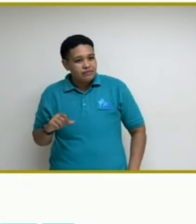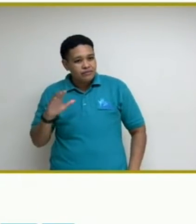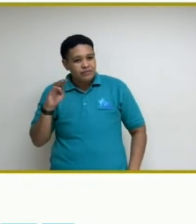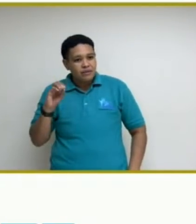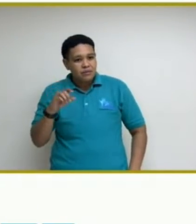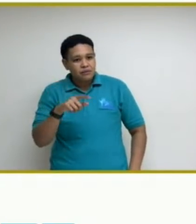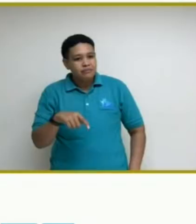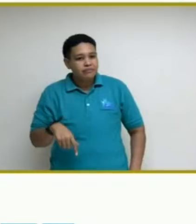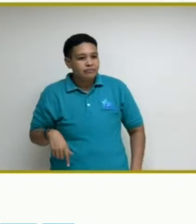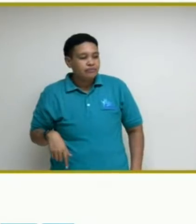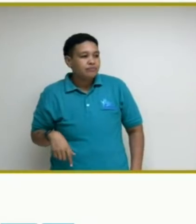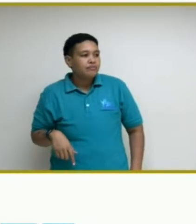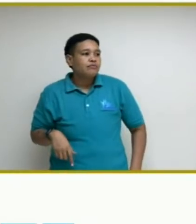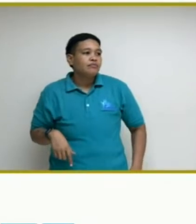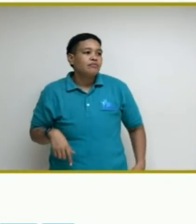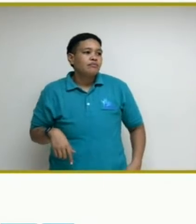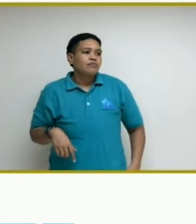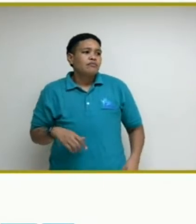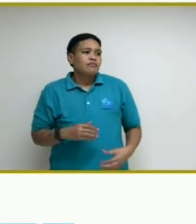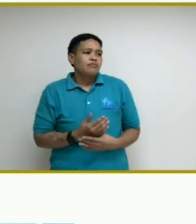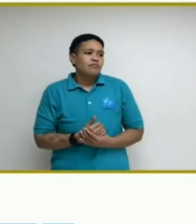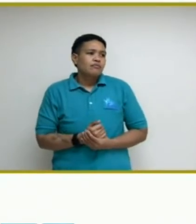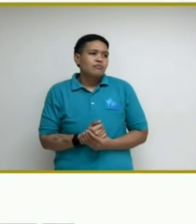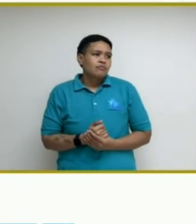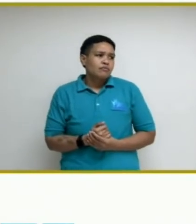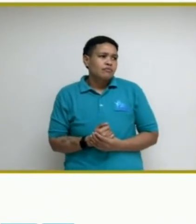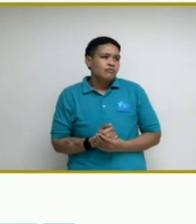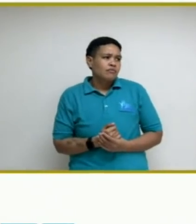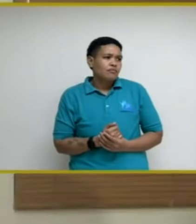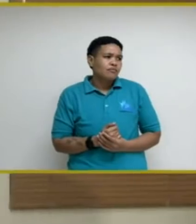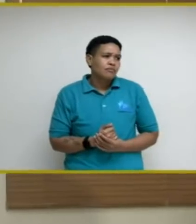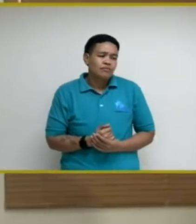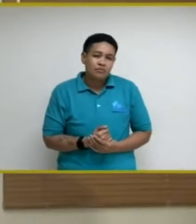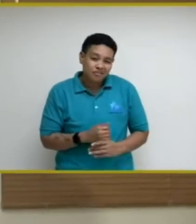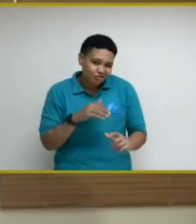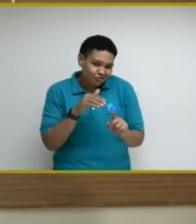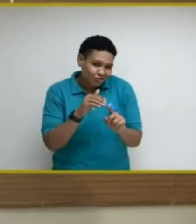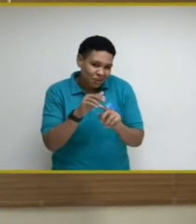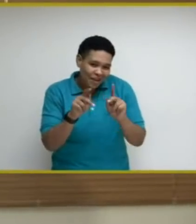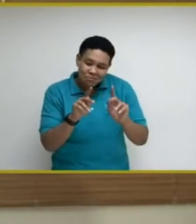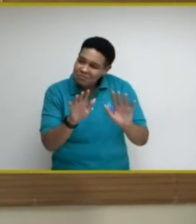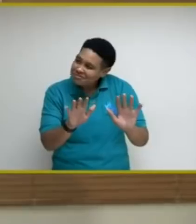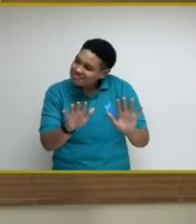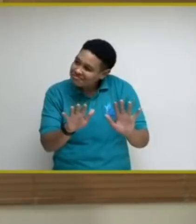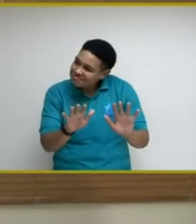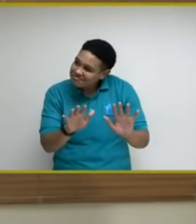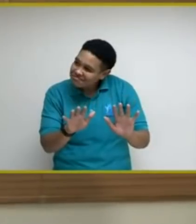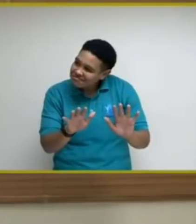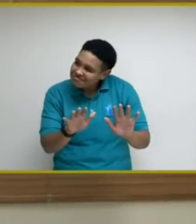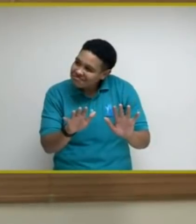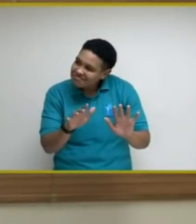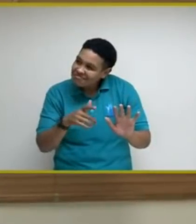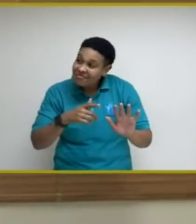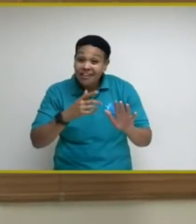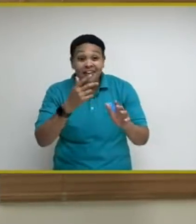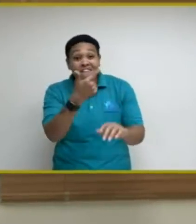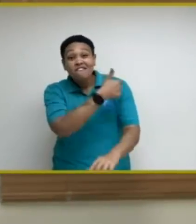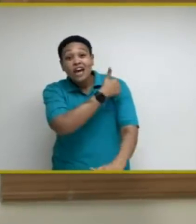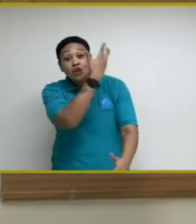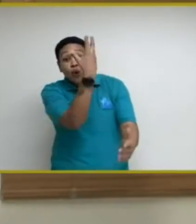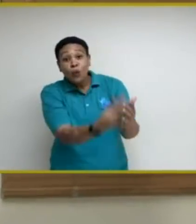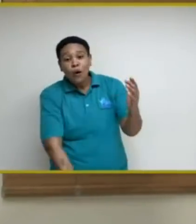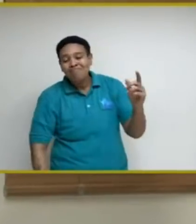CMO, please. Right. So I want to just remind persons that we are not out of